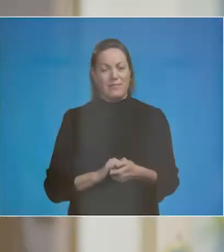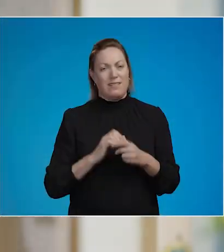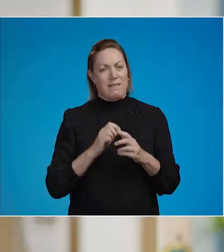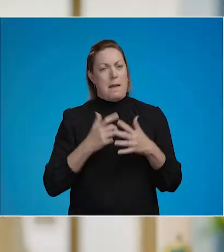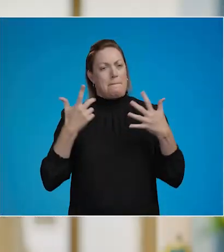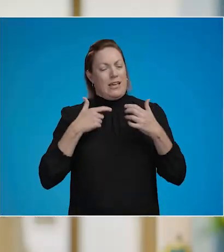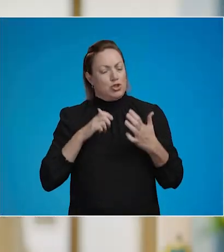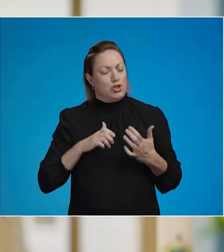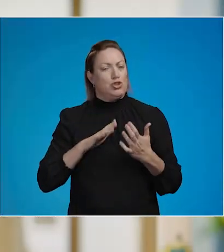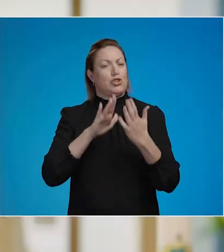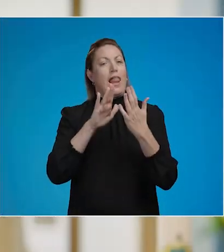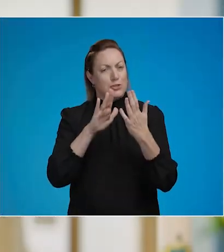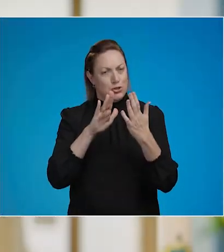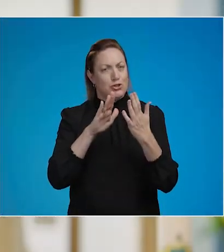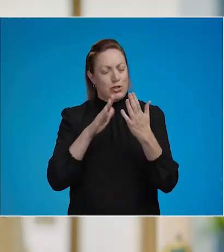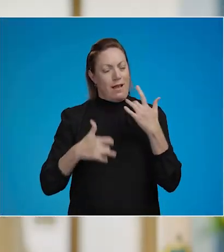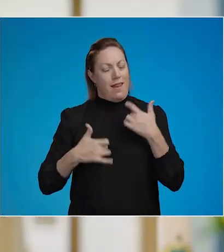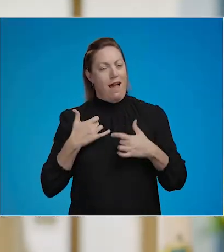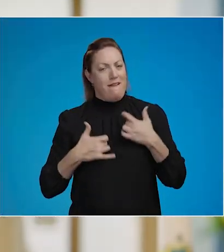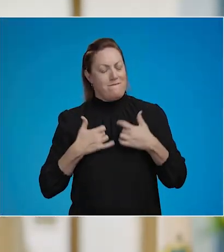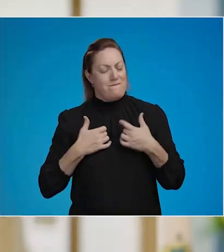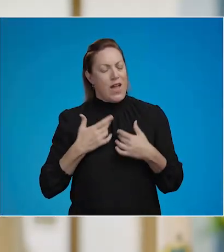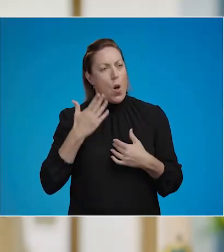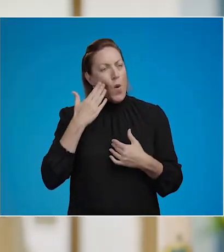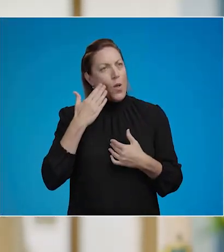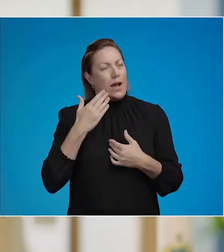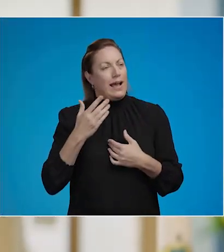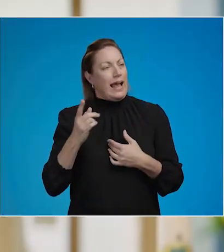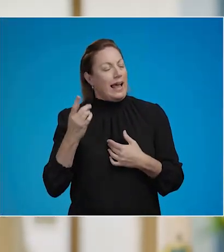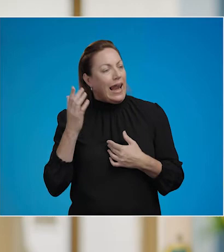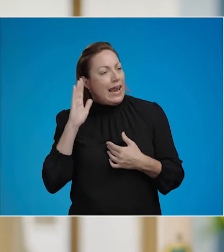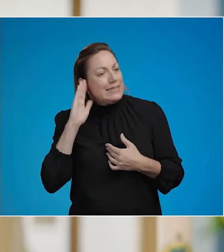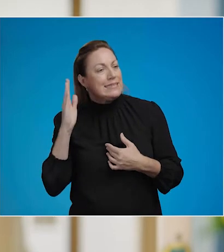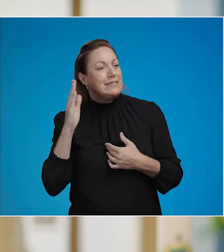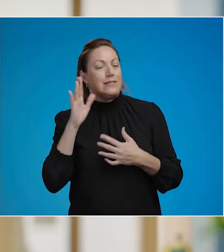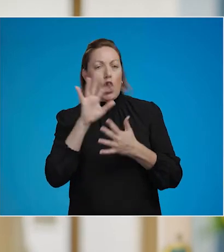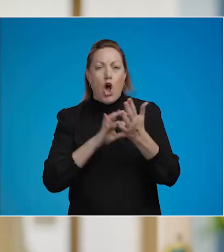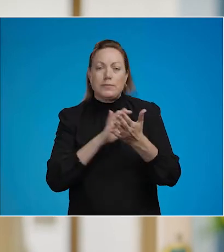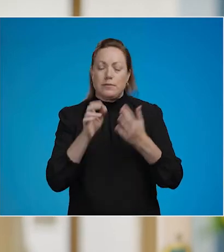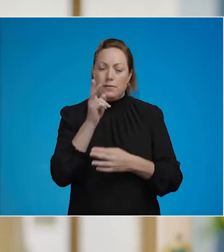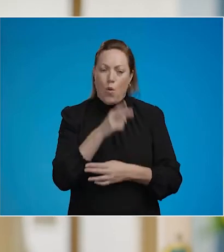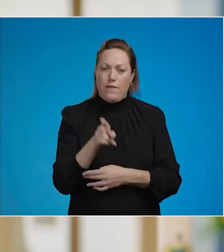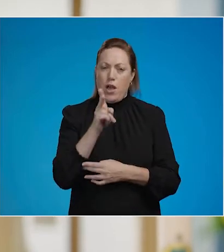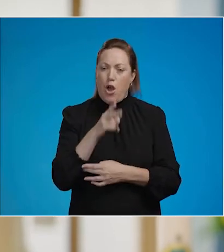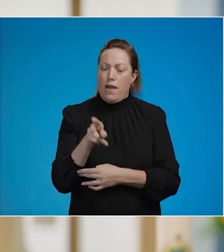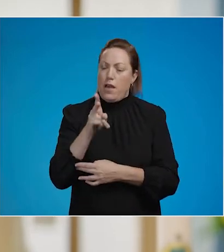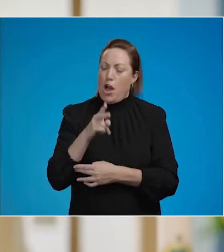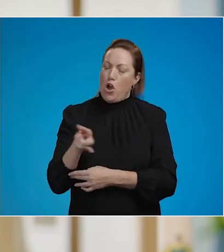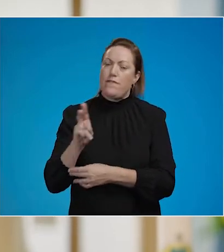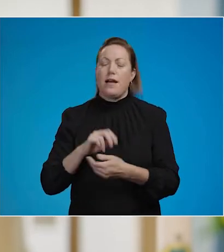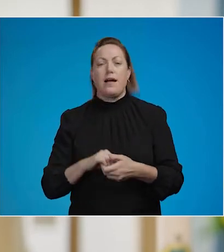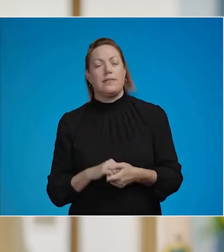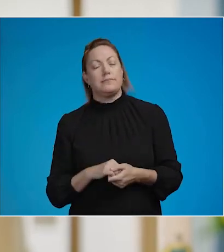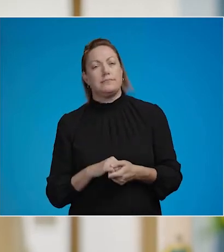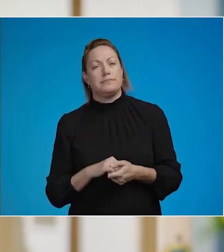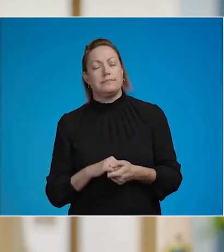One of the great difficulties and challenges that we can have as we hear these Gospels year after year is that we can